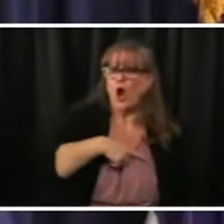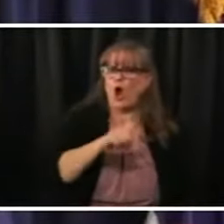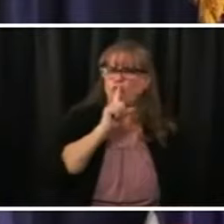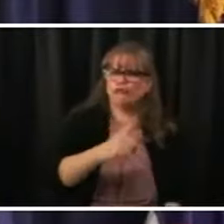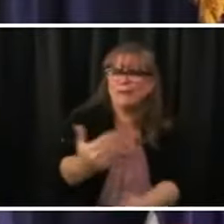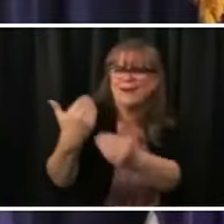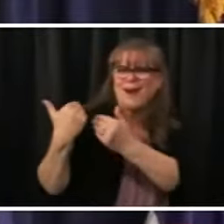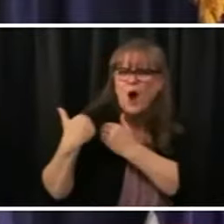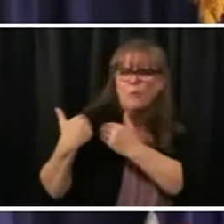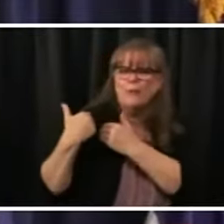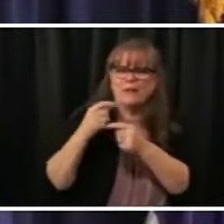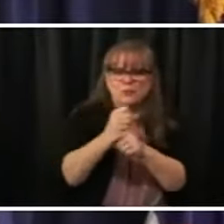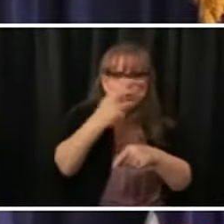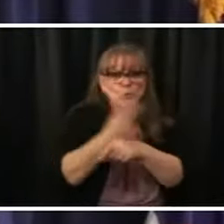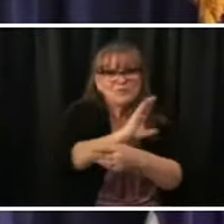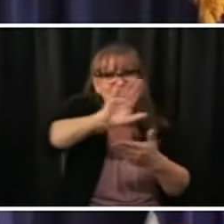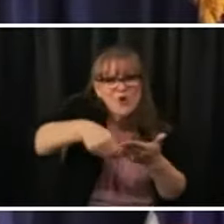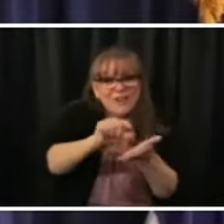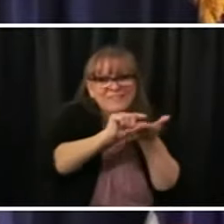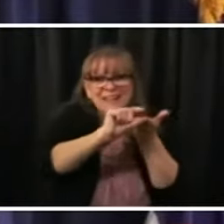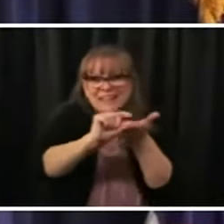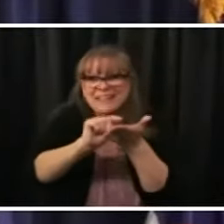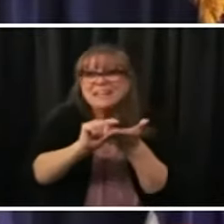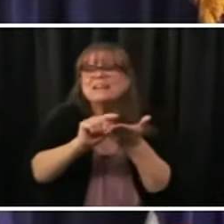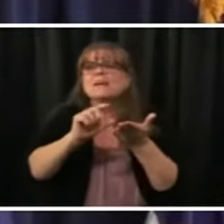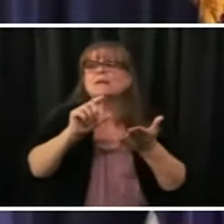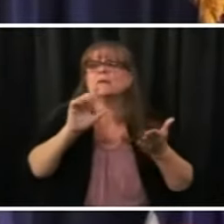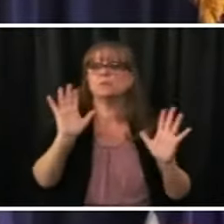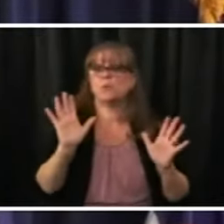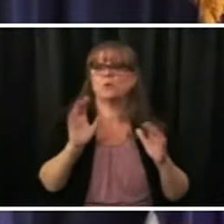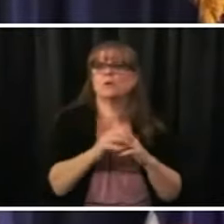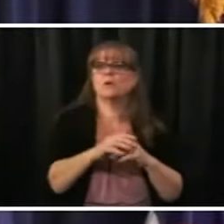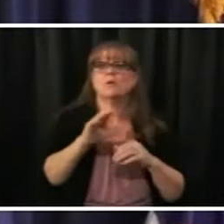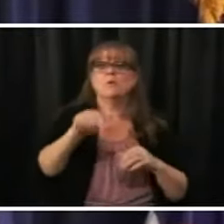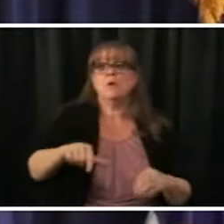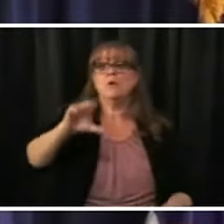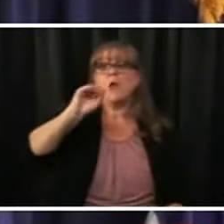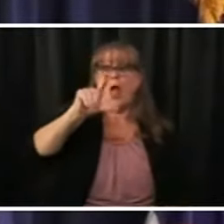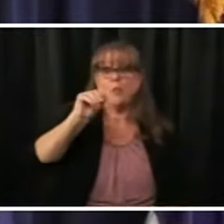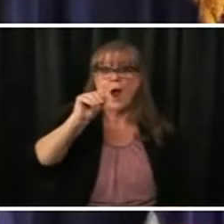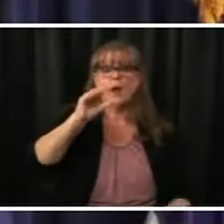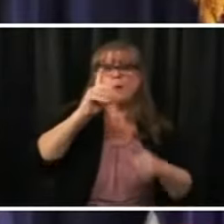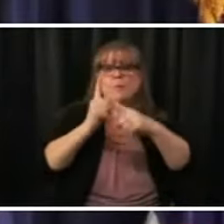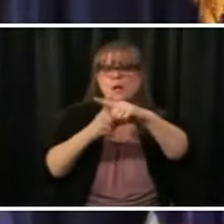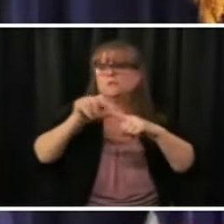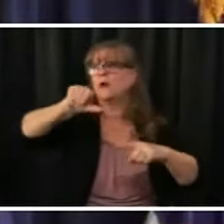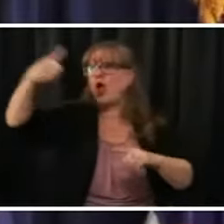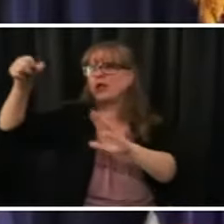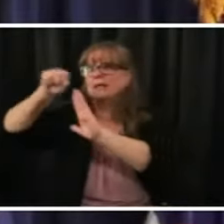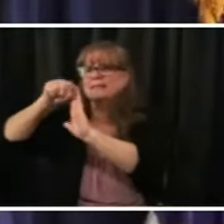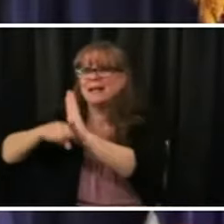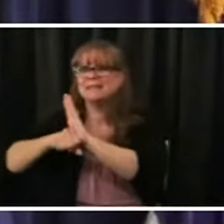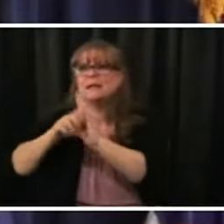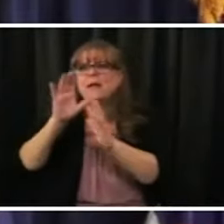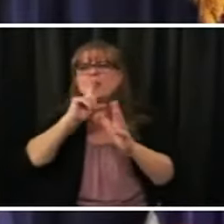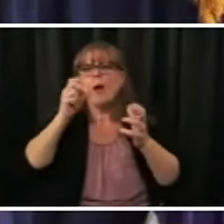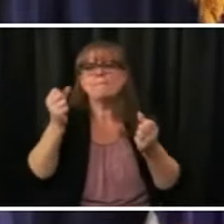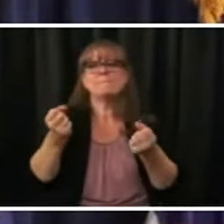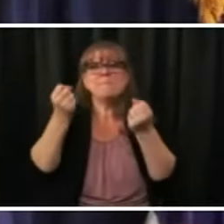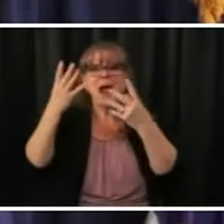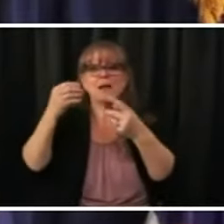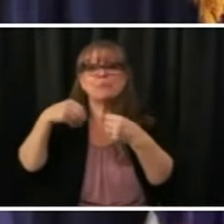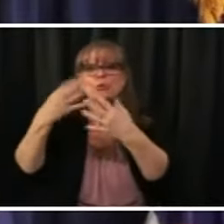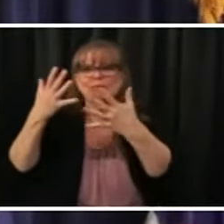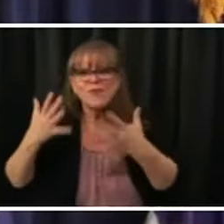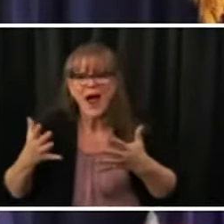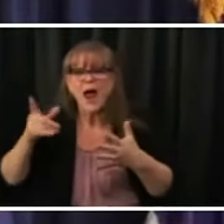been a problem not just in Colorado but in other parts of the country where many providers, do a fantastic job, get it out right away, we reward